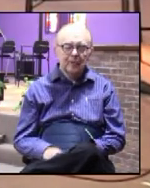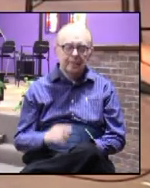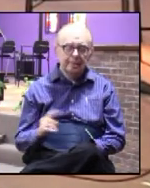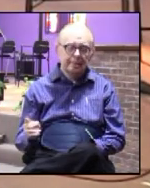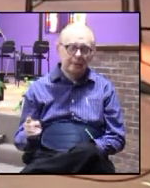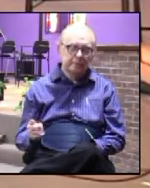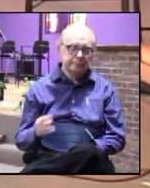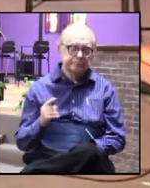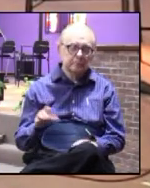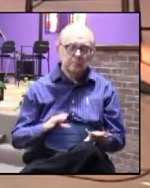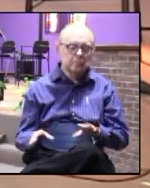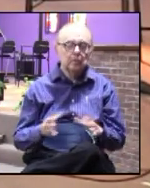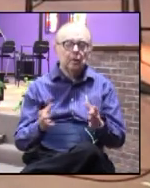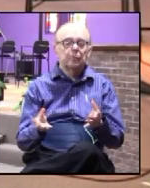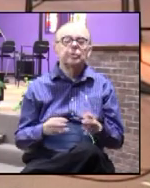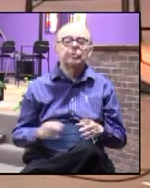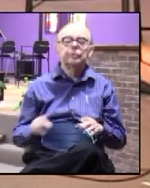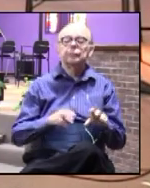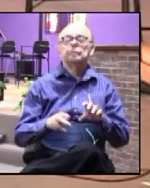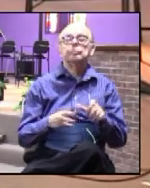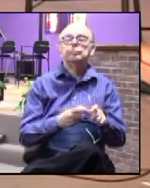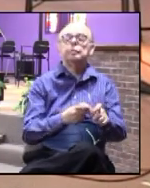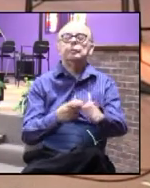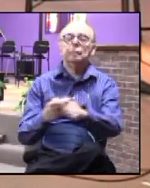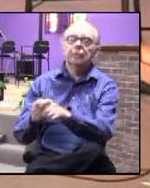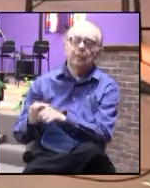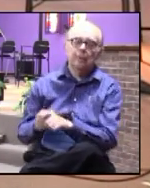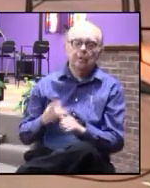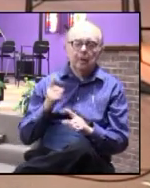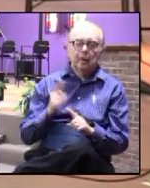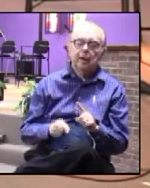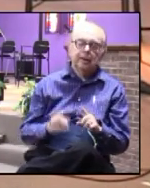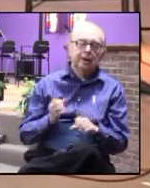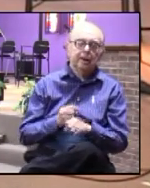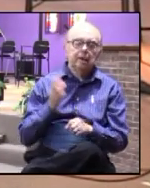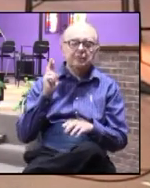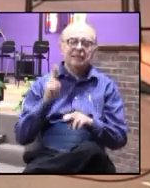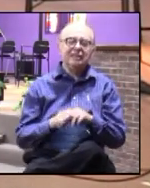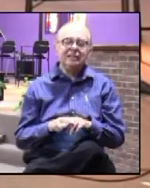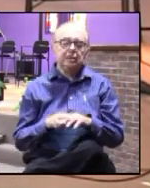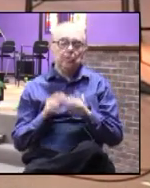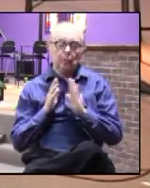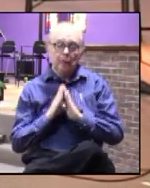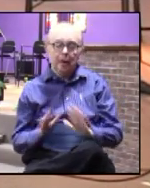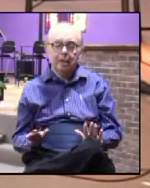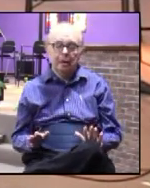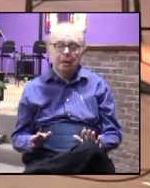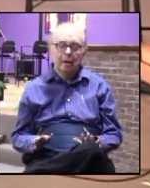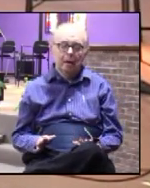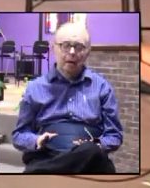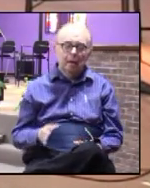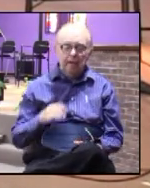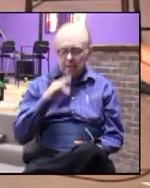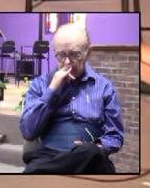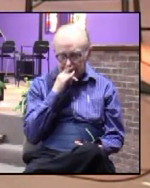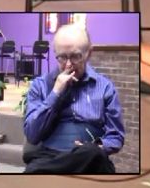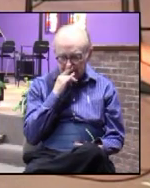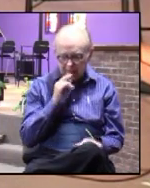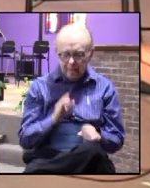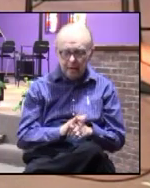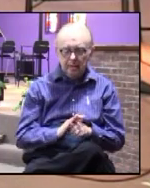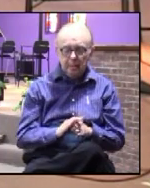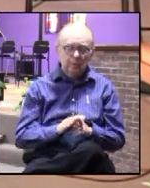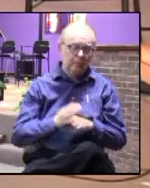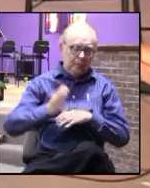They all they do is want to run around. I can't get them to sit still. They seem to be totally way